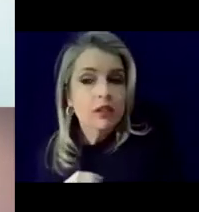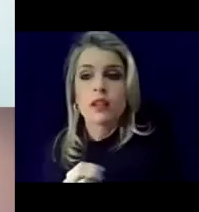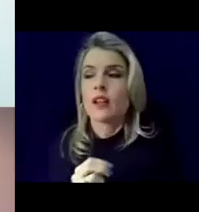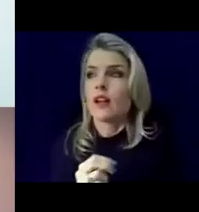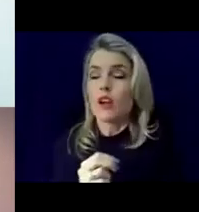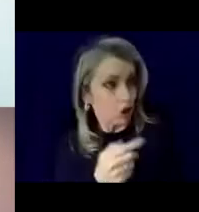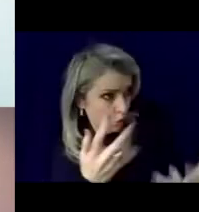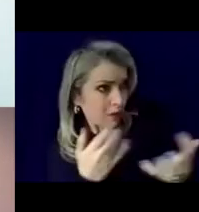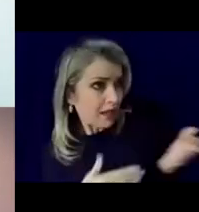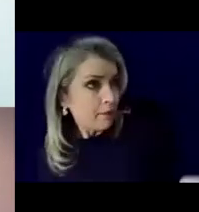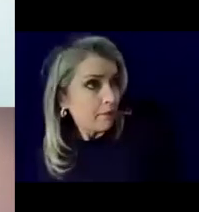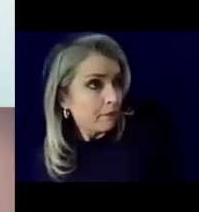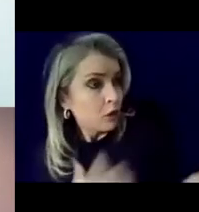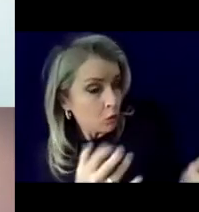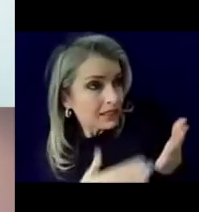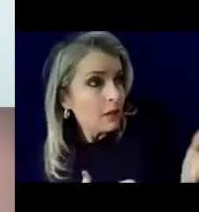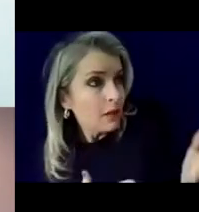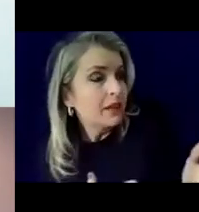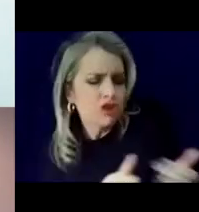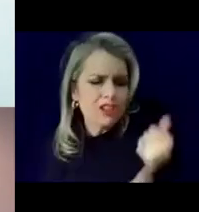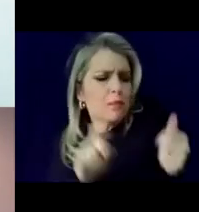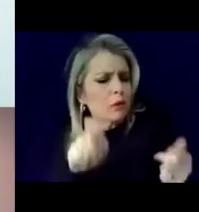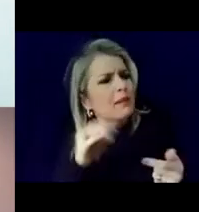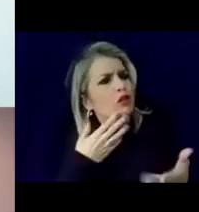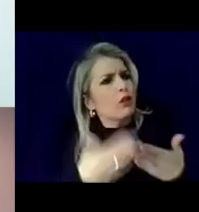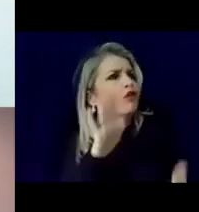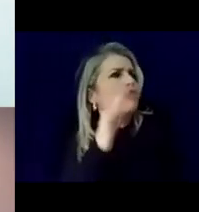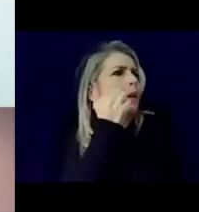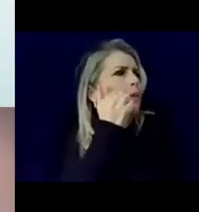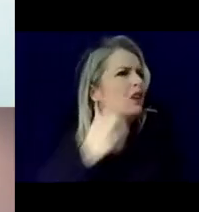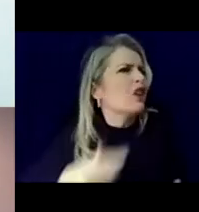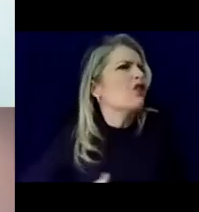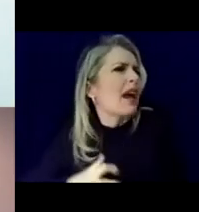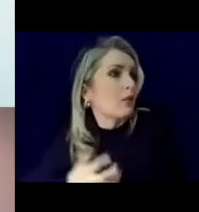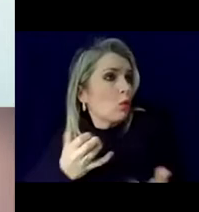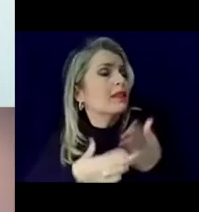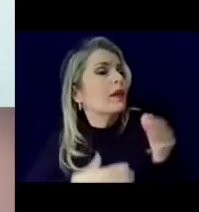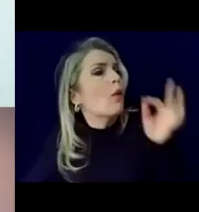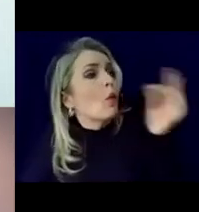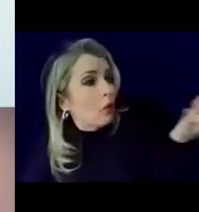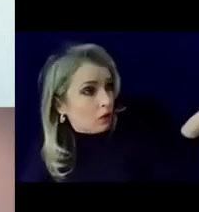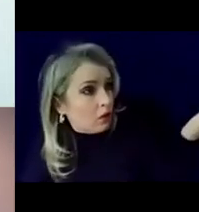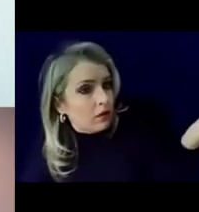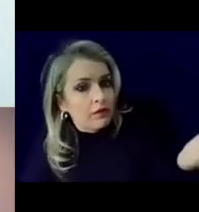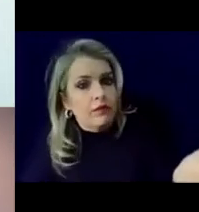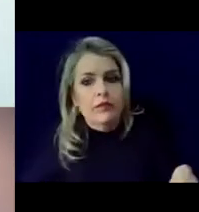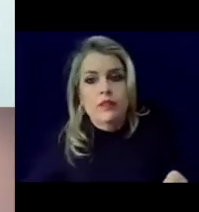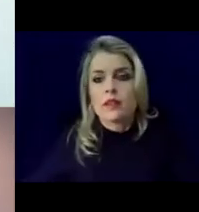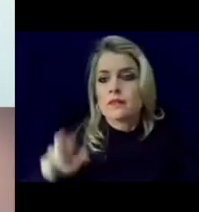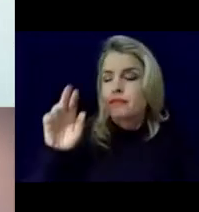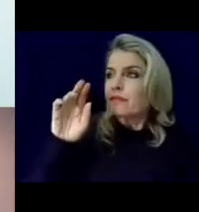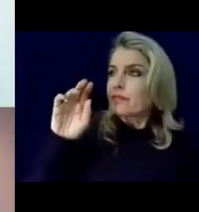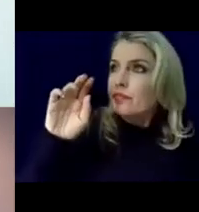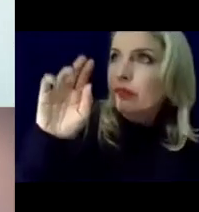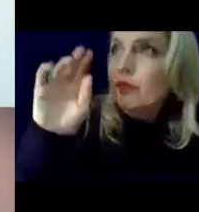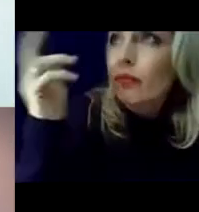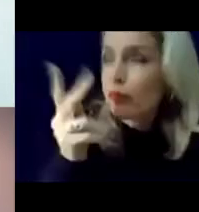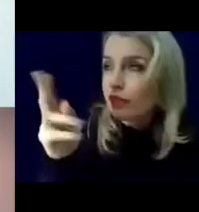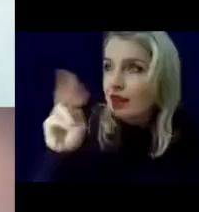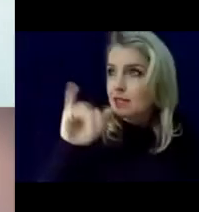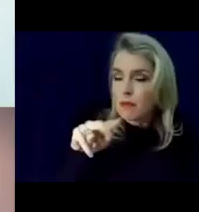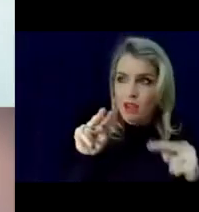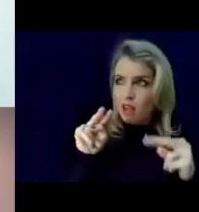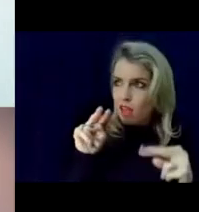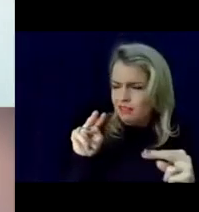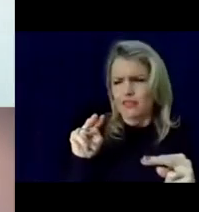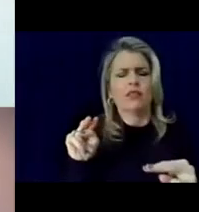Oh, you want some? Shit's supposed to be good for your period cramps. Nima nods complete understanding, stands, and walks out